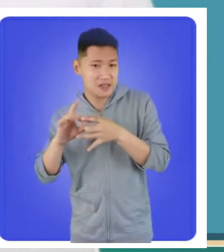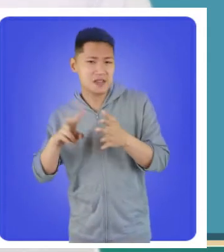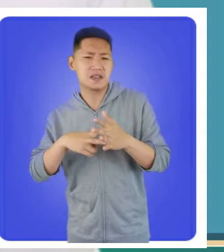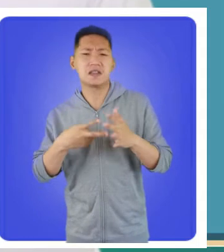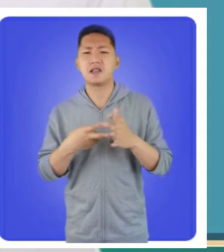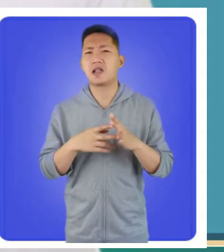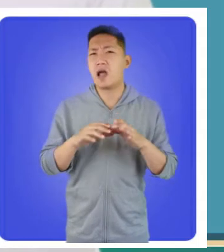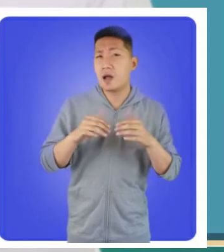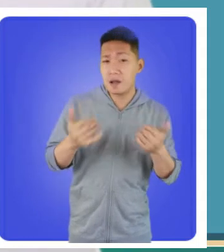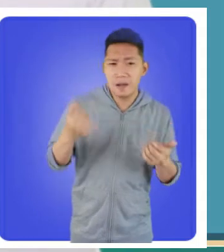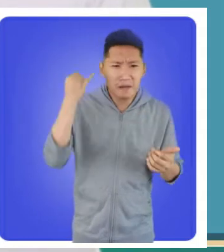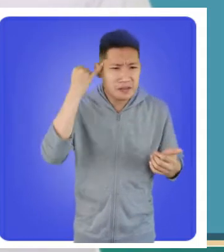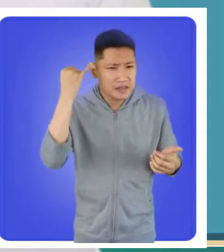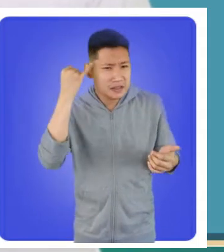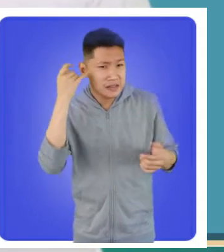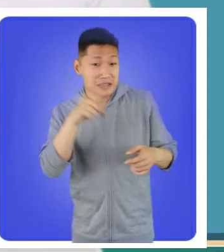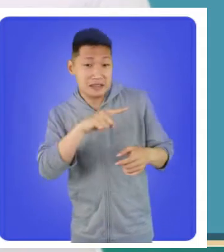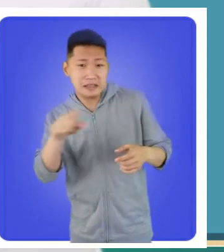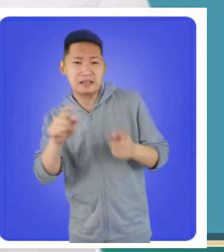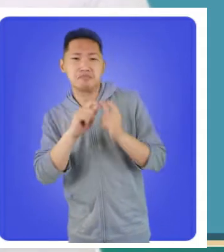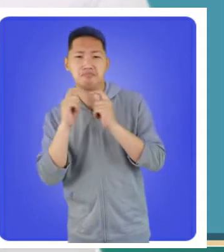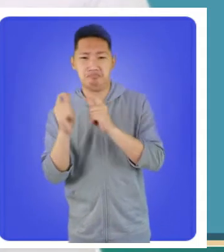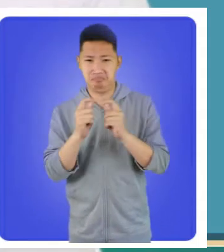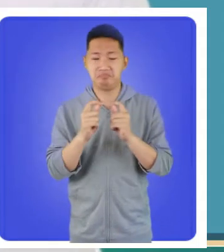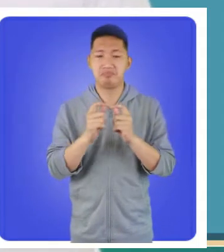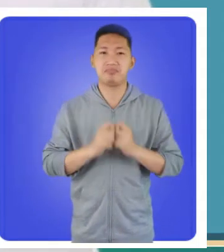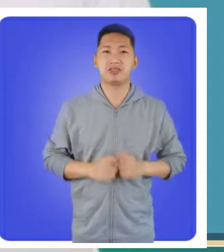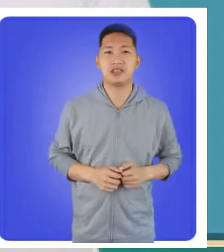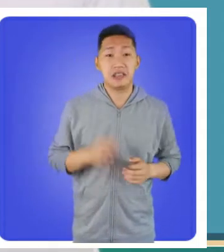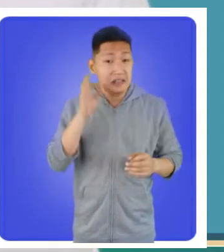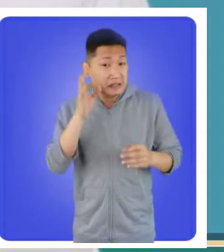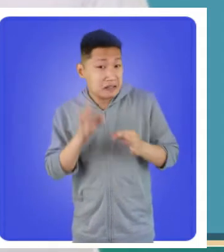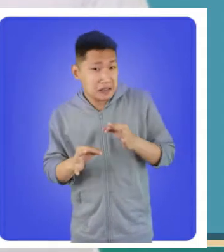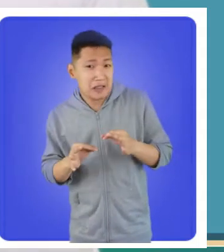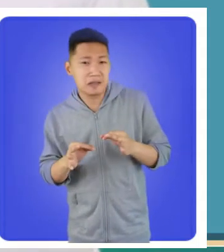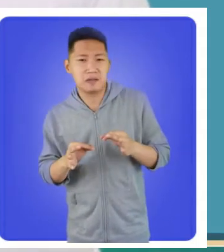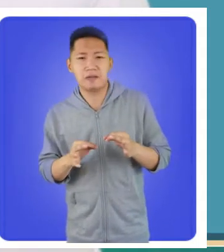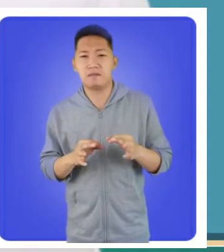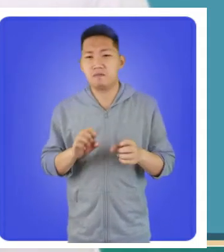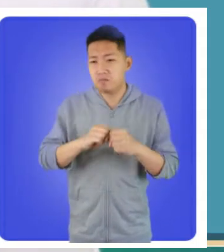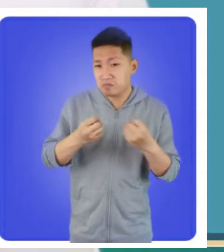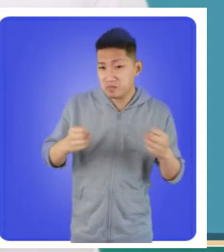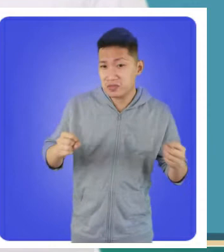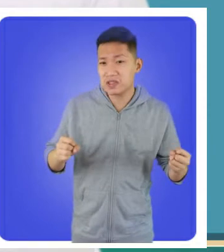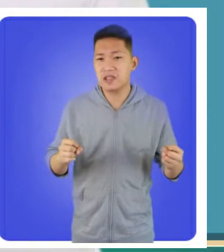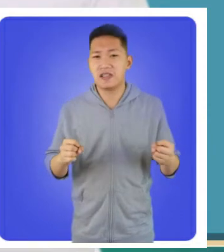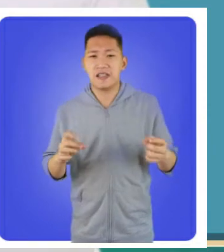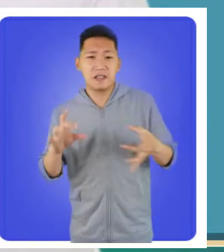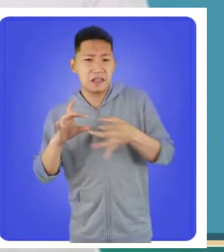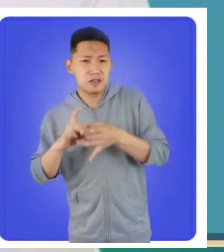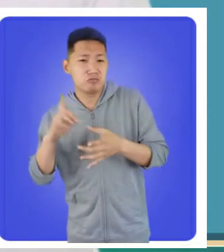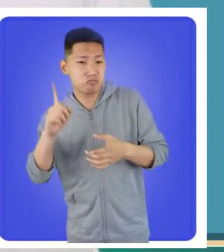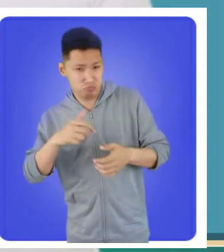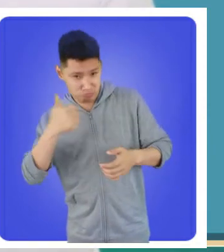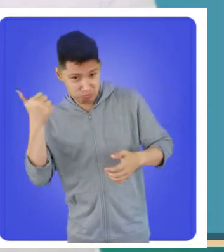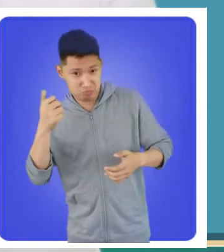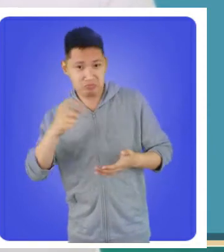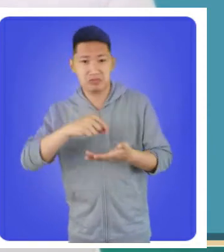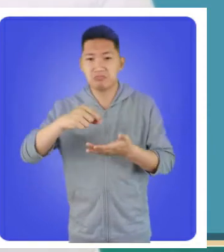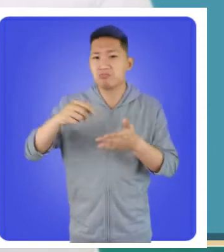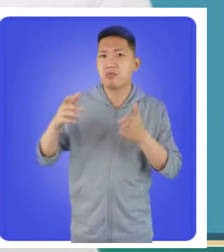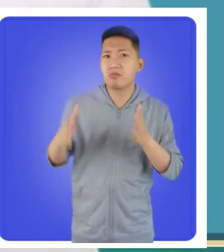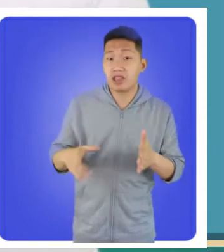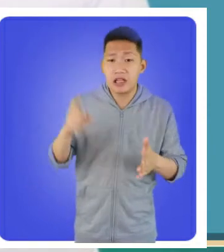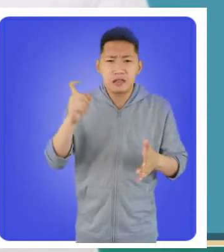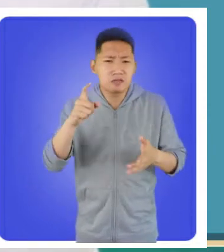Coherence deals with how ideas stick together. If the sentences are related to one another, the writer